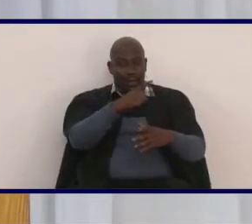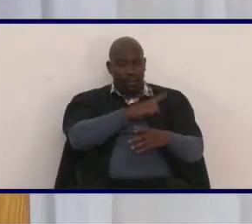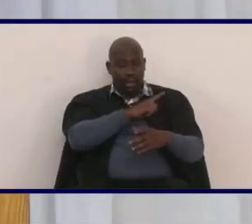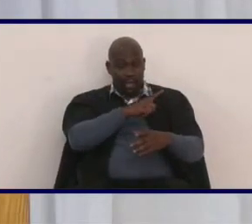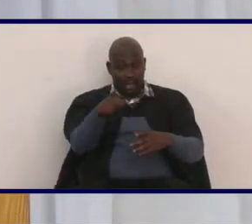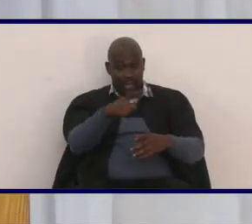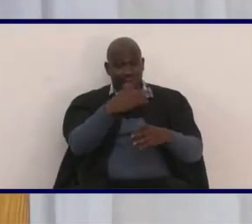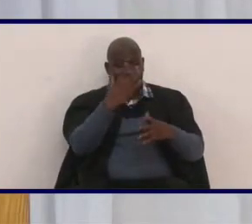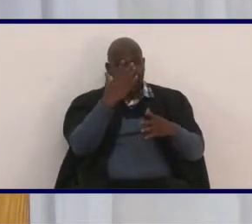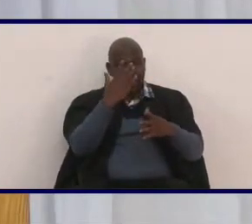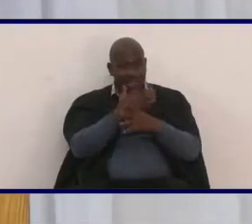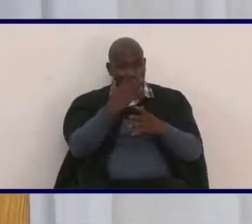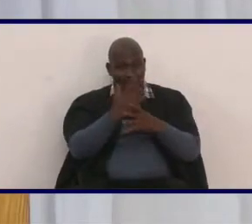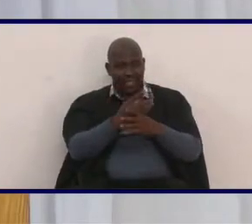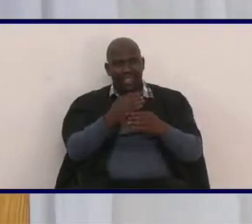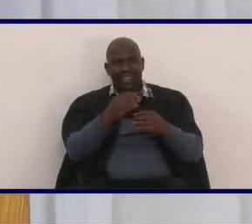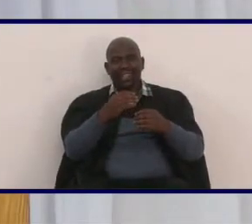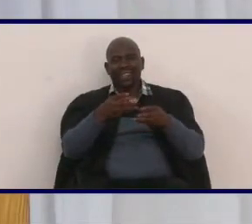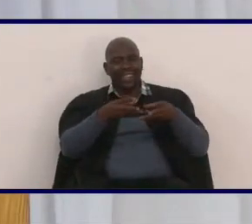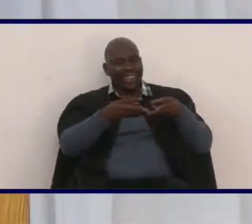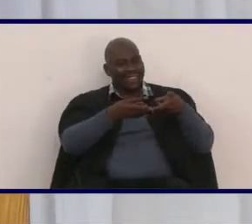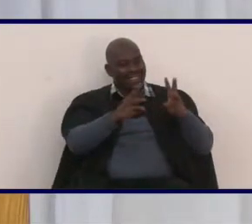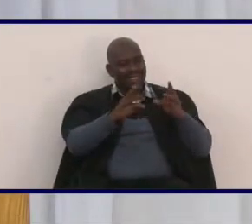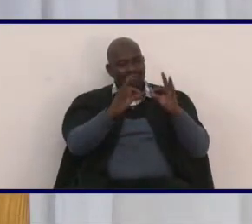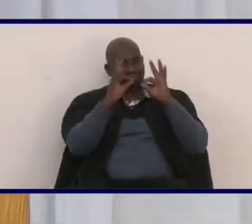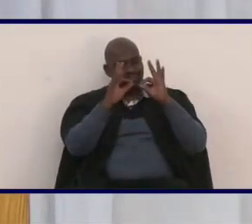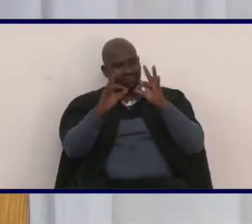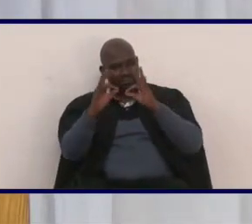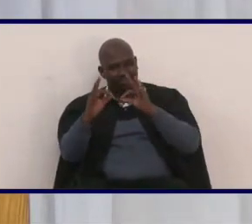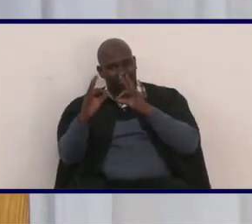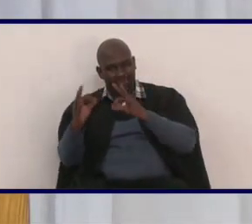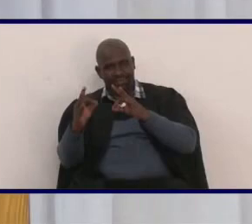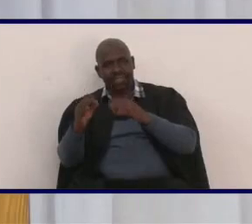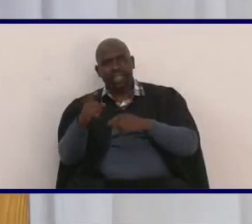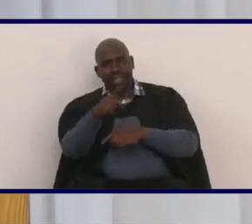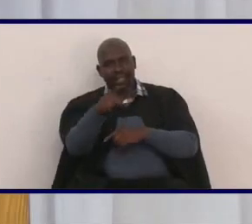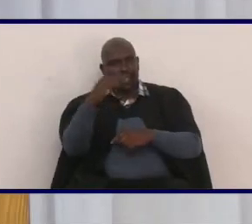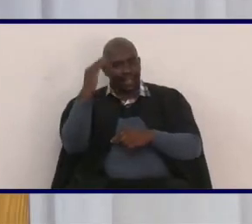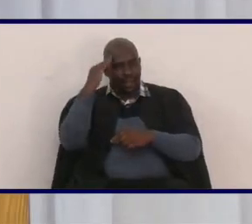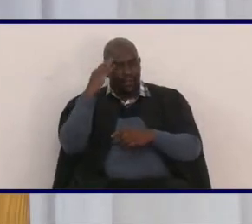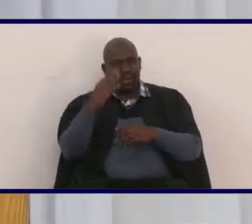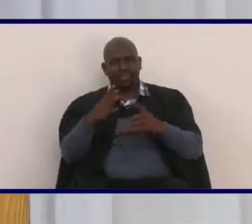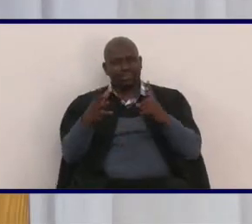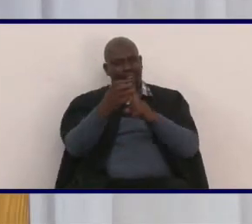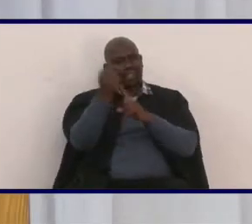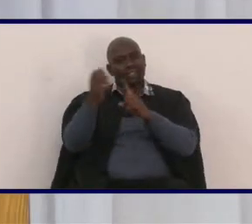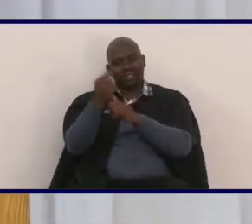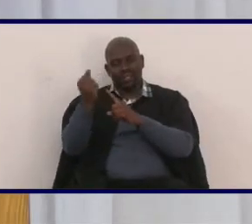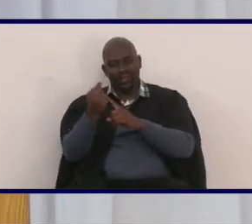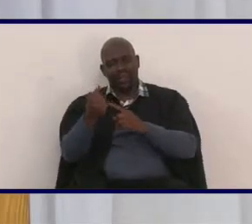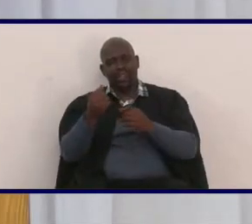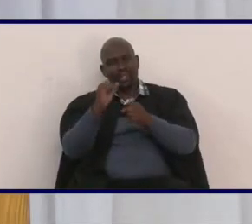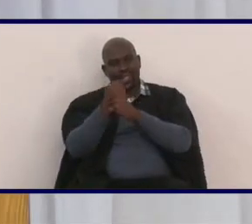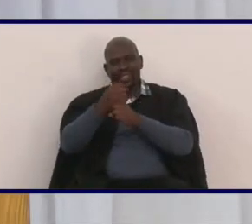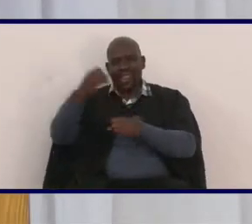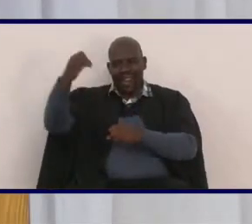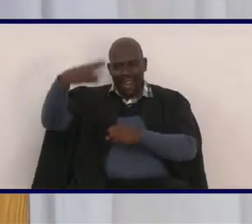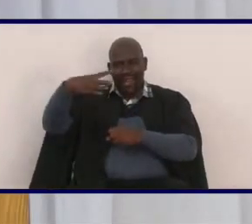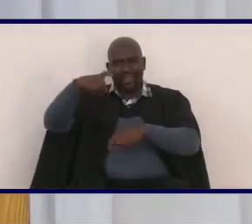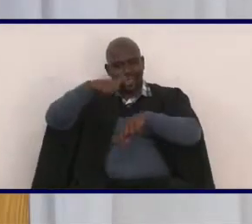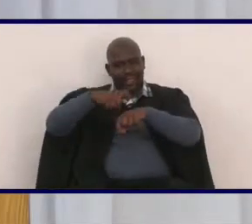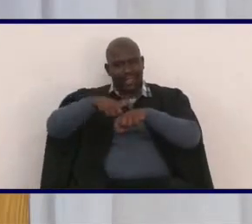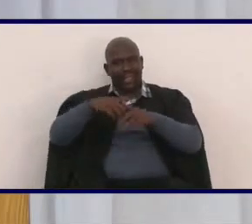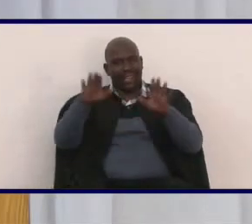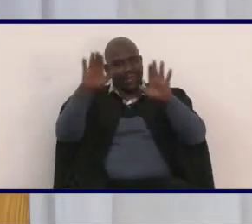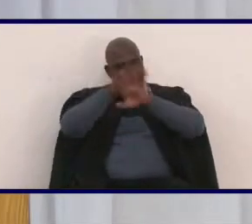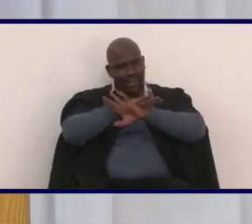way, came more vividly to light during the dark times of the pandemic. Light generated